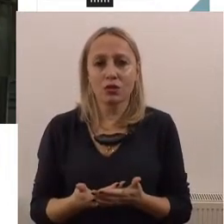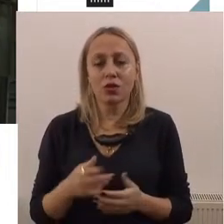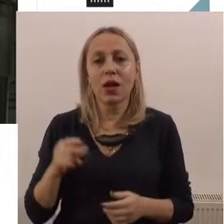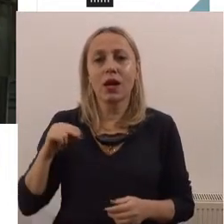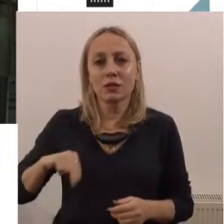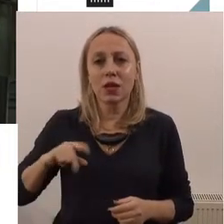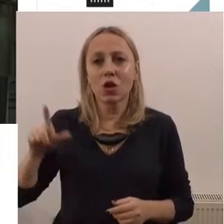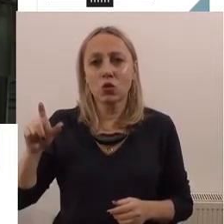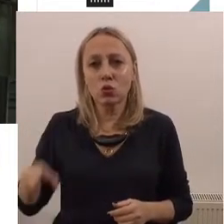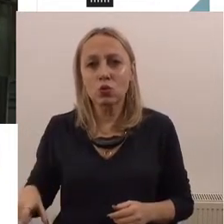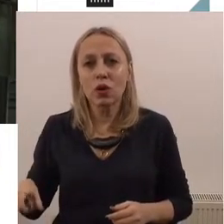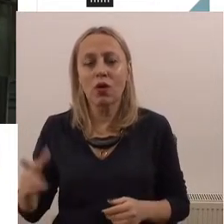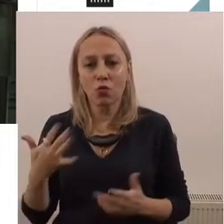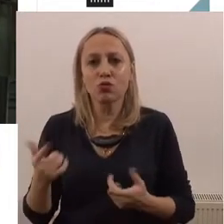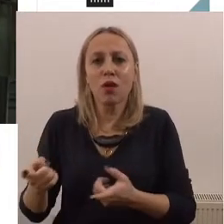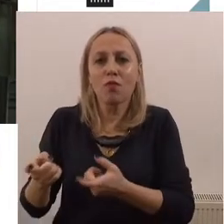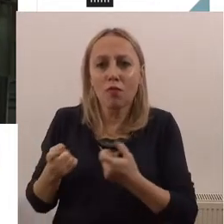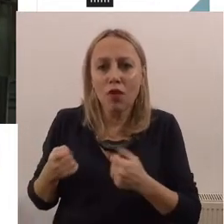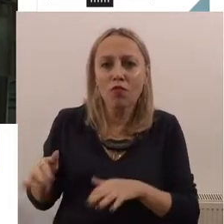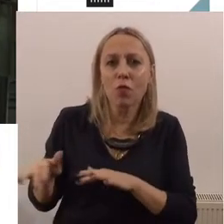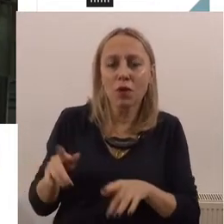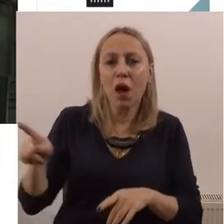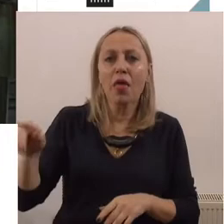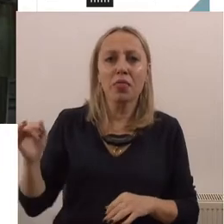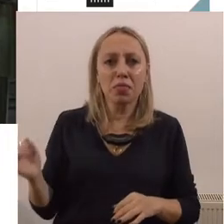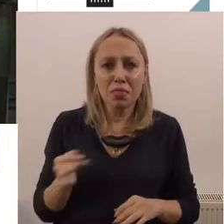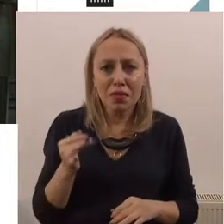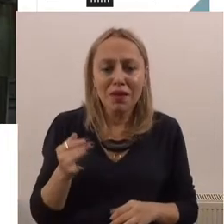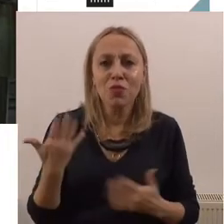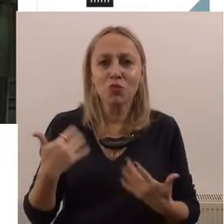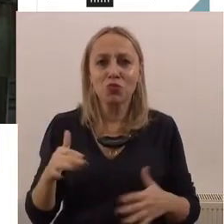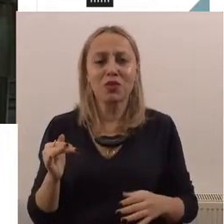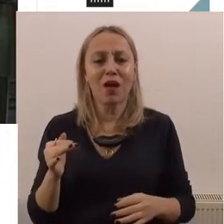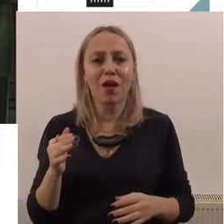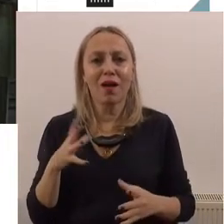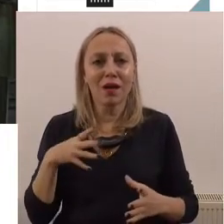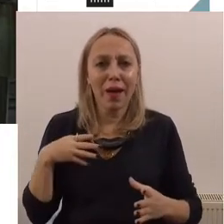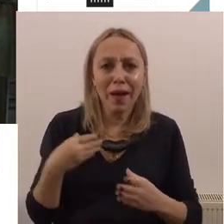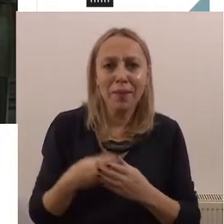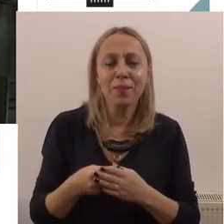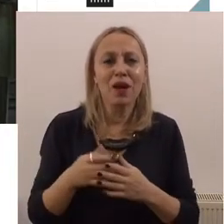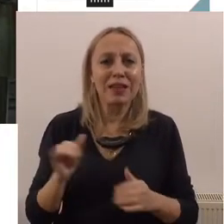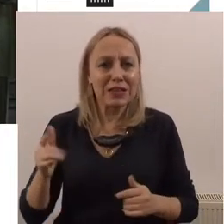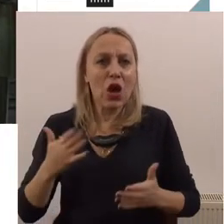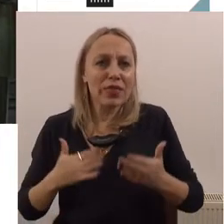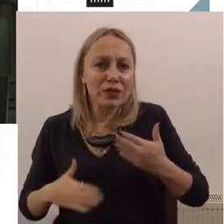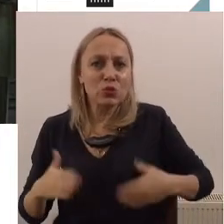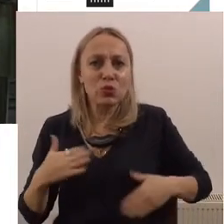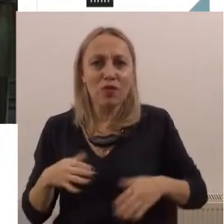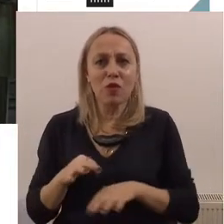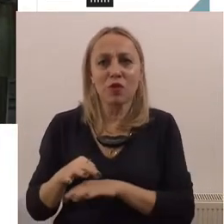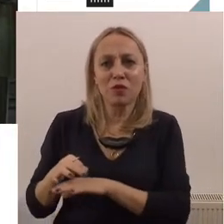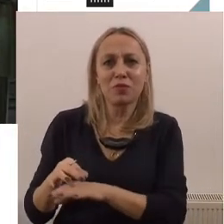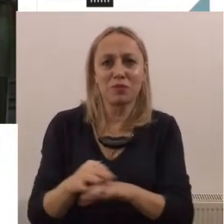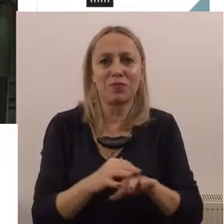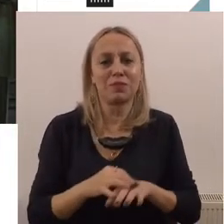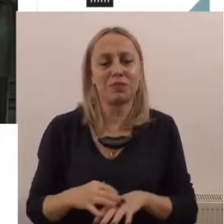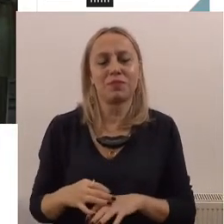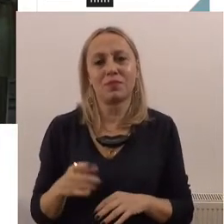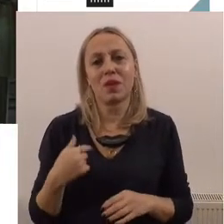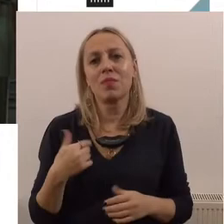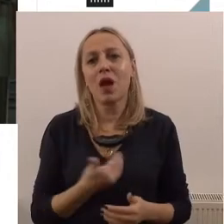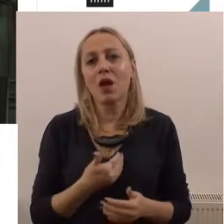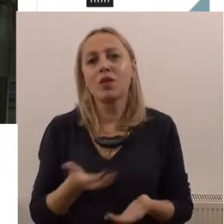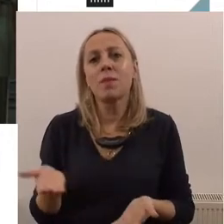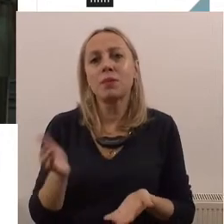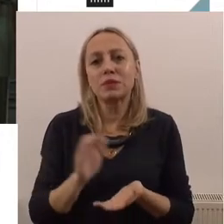project. But so far, at the moment, I think that the museum staff is interested in the project and they like what